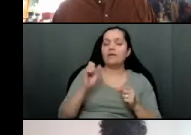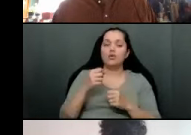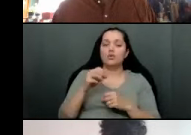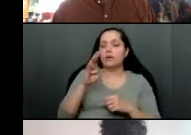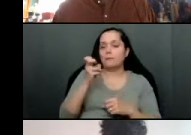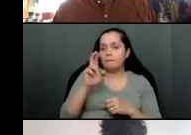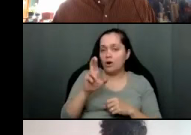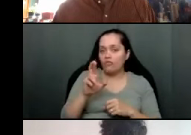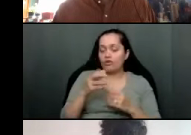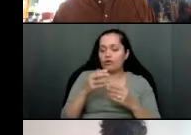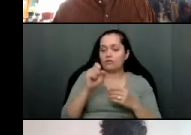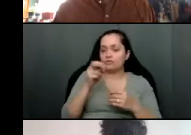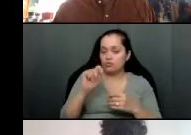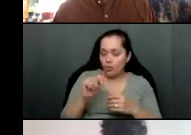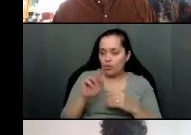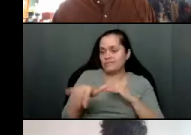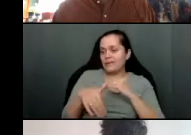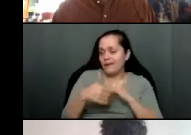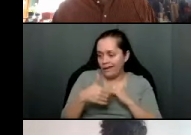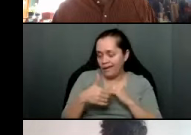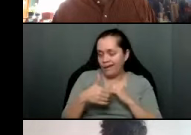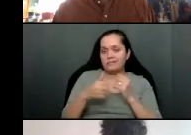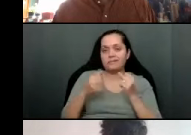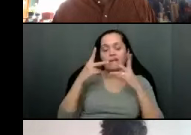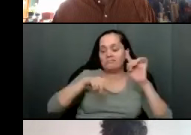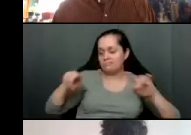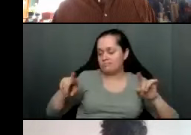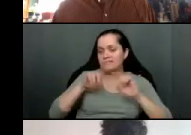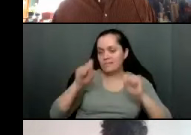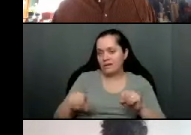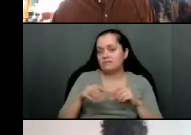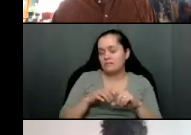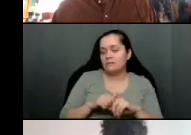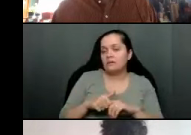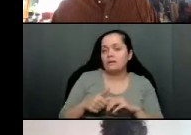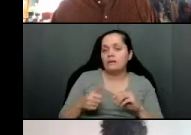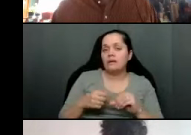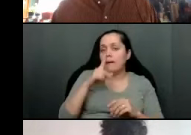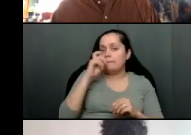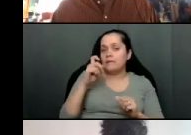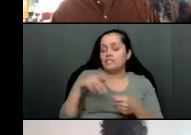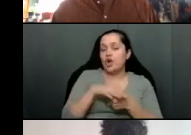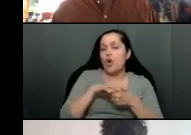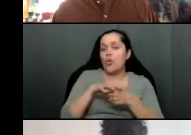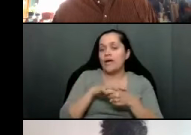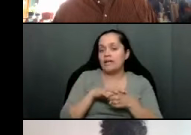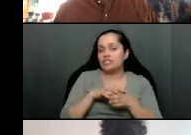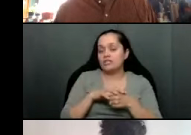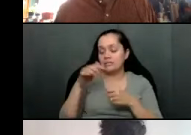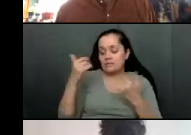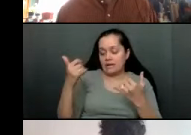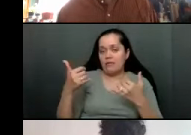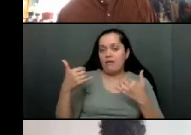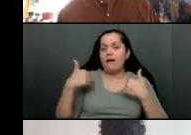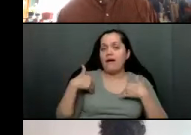data, sort the data, add the data together, create all sorts of different things. And because locations these days have